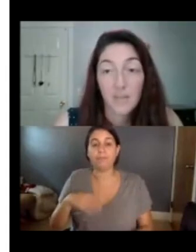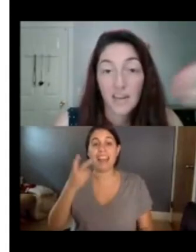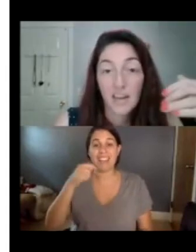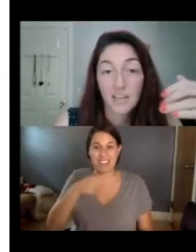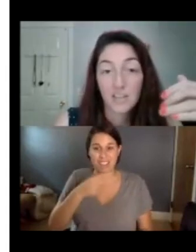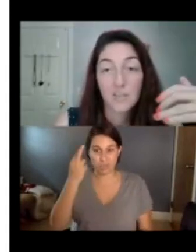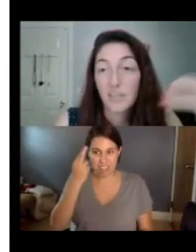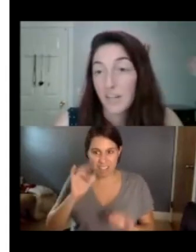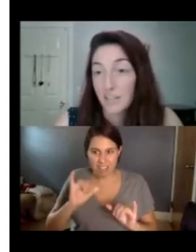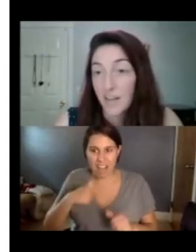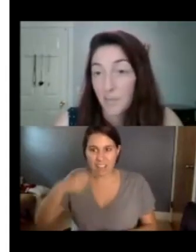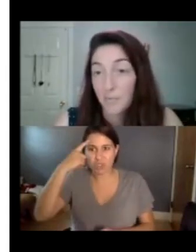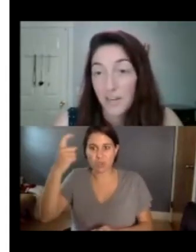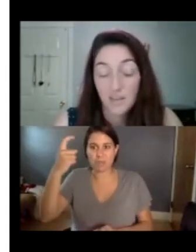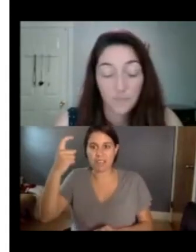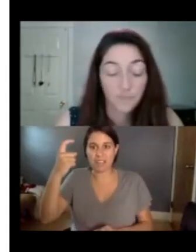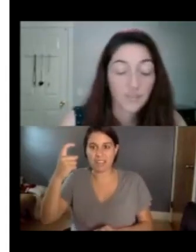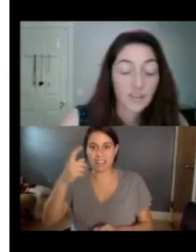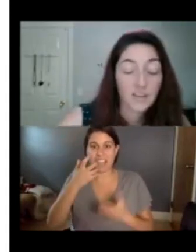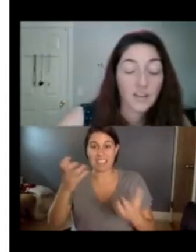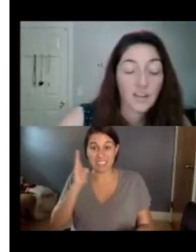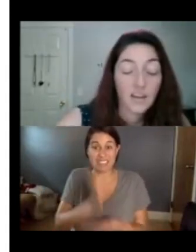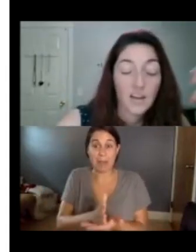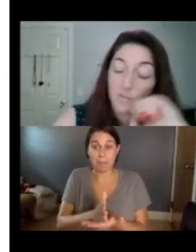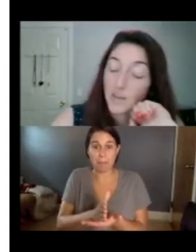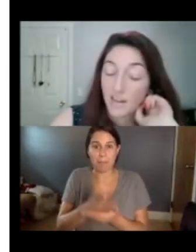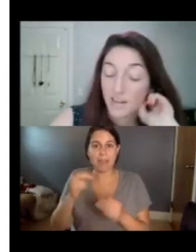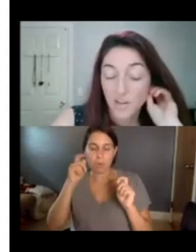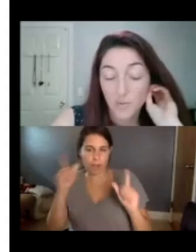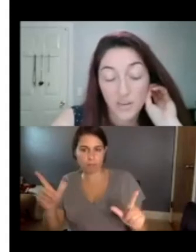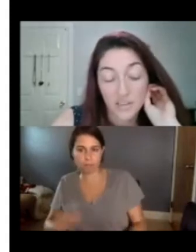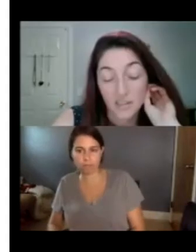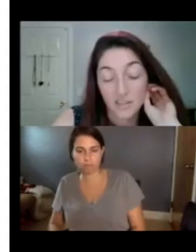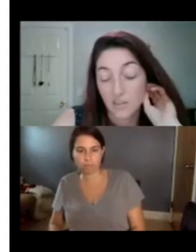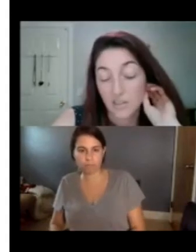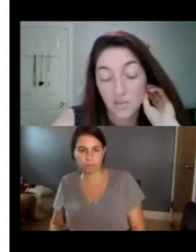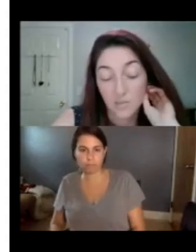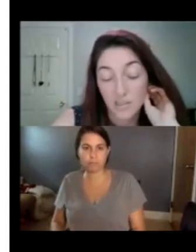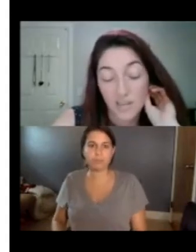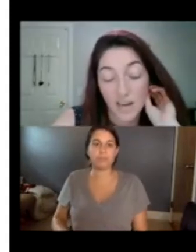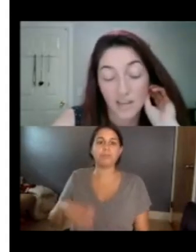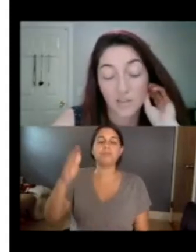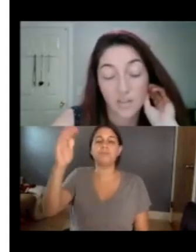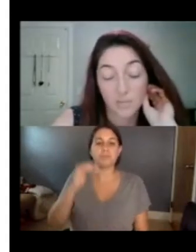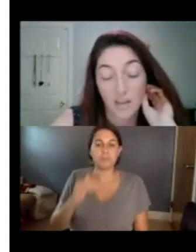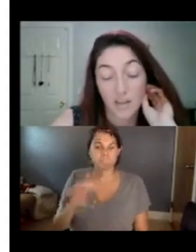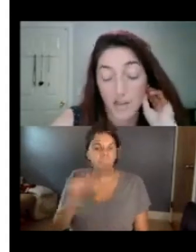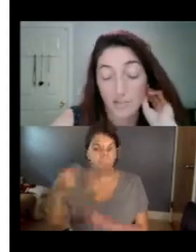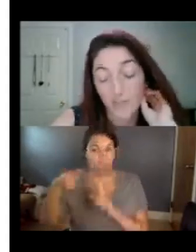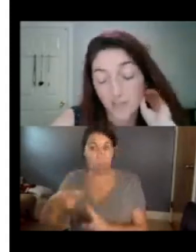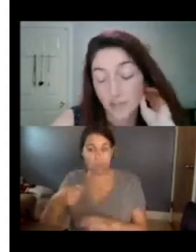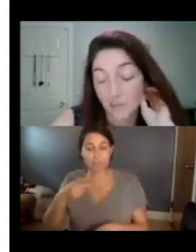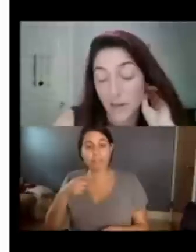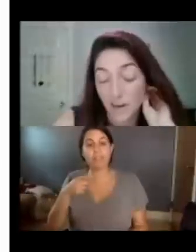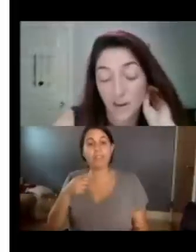she's dreaming and she simply yells stop and wakes up. And at another point during treatment, she has a dream that her